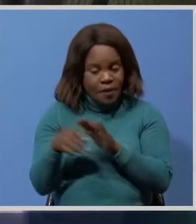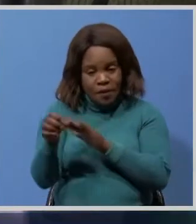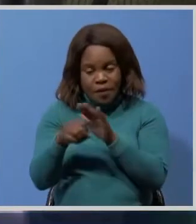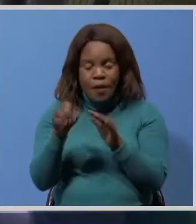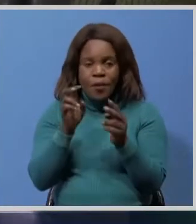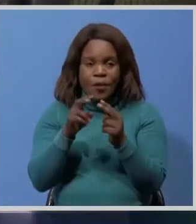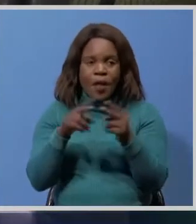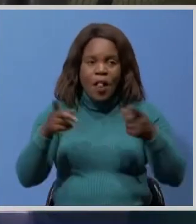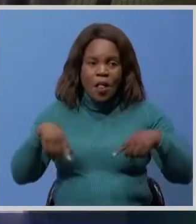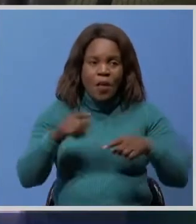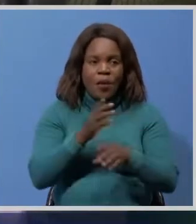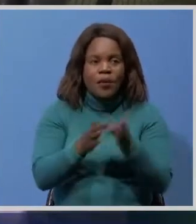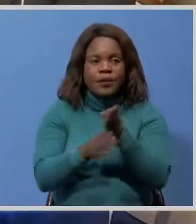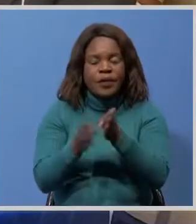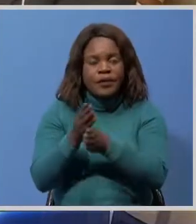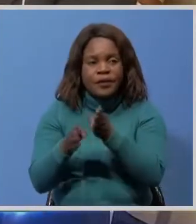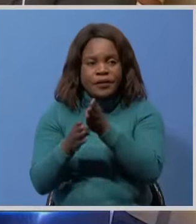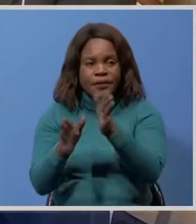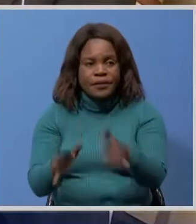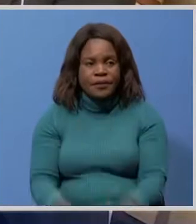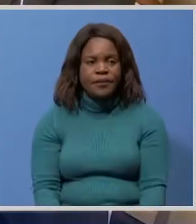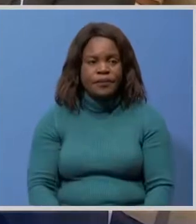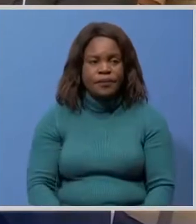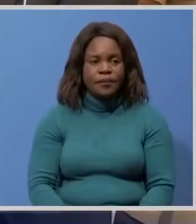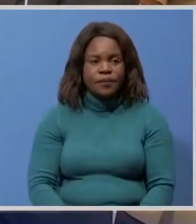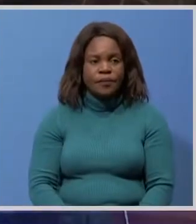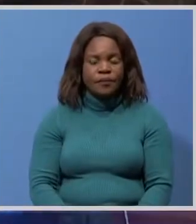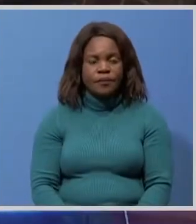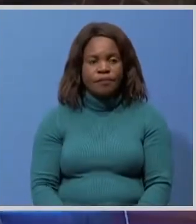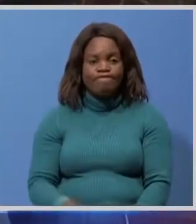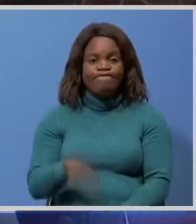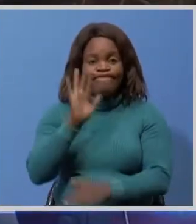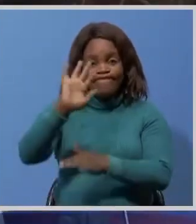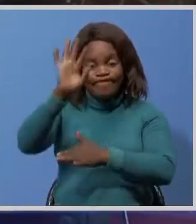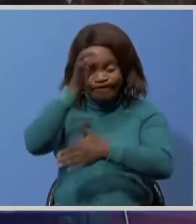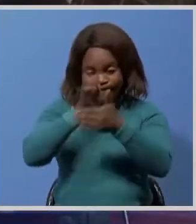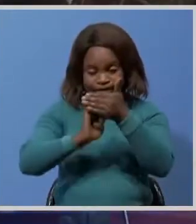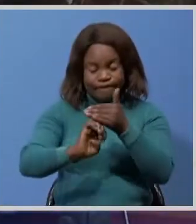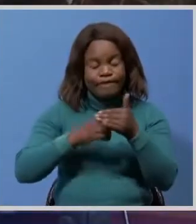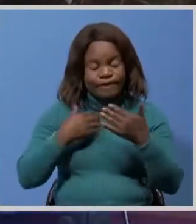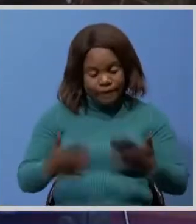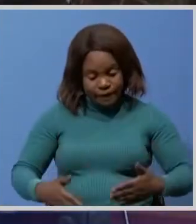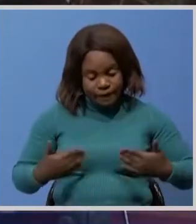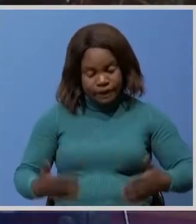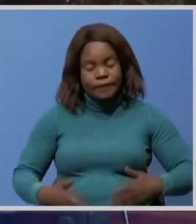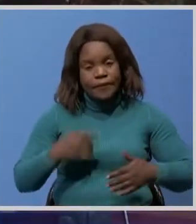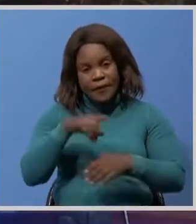local contractors. Your Excellency, I'm glad to inform you